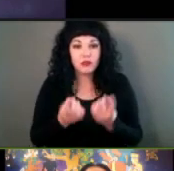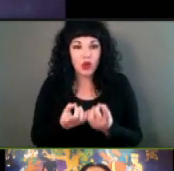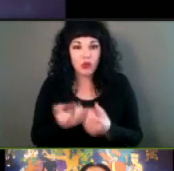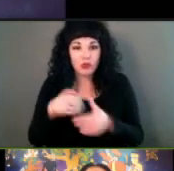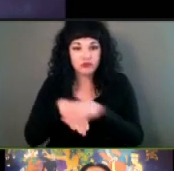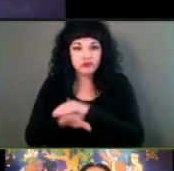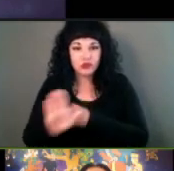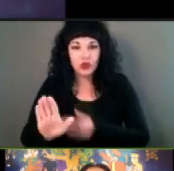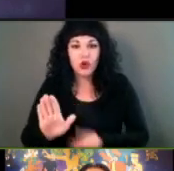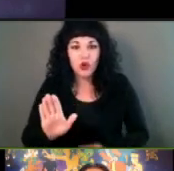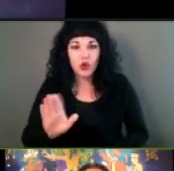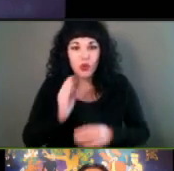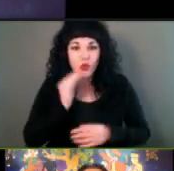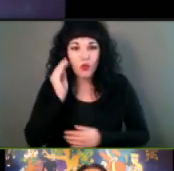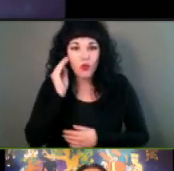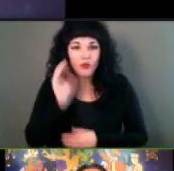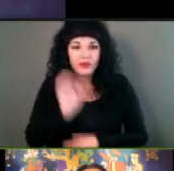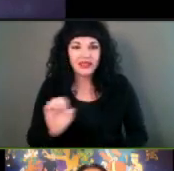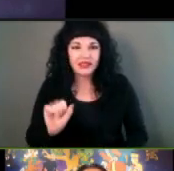couch.